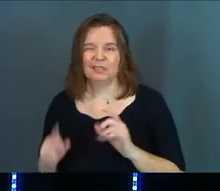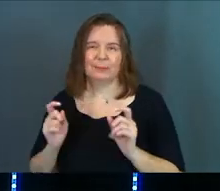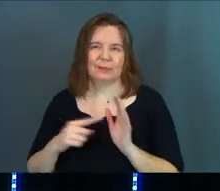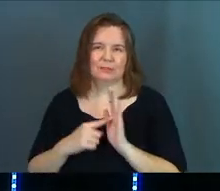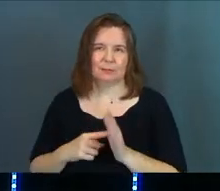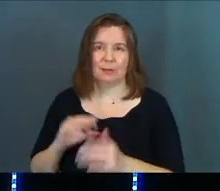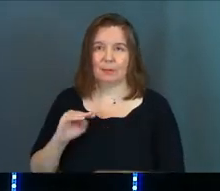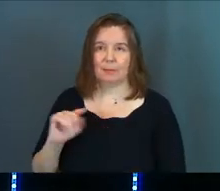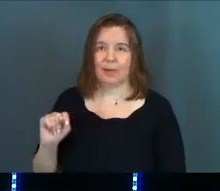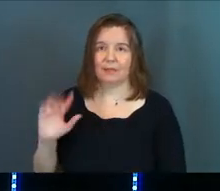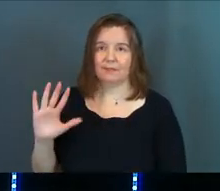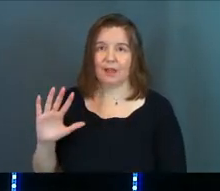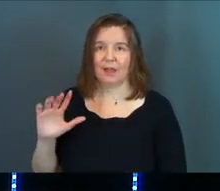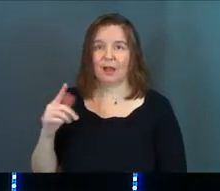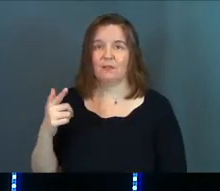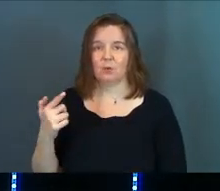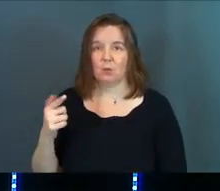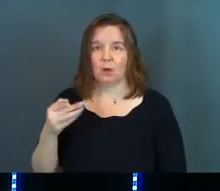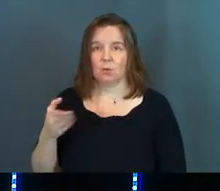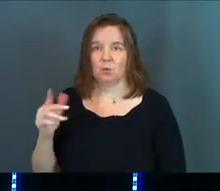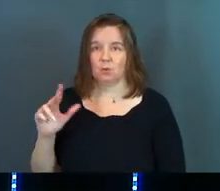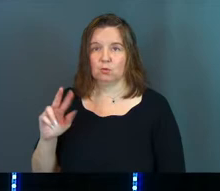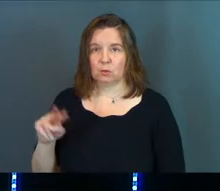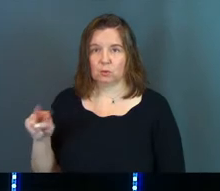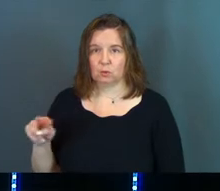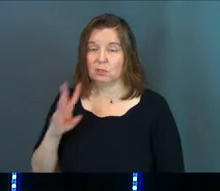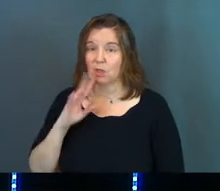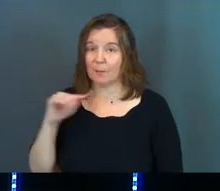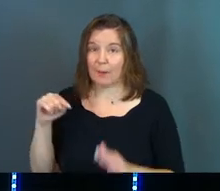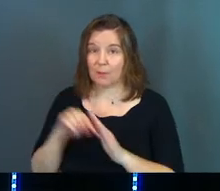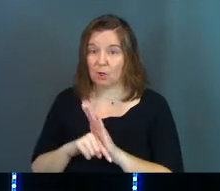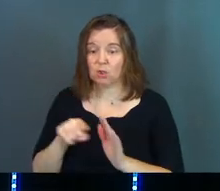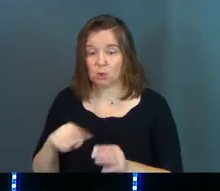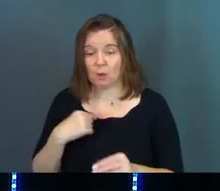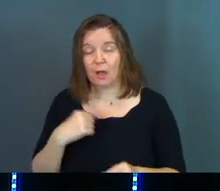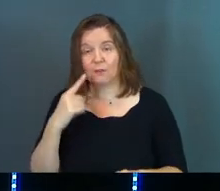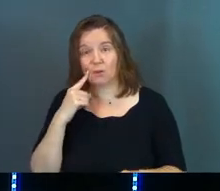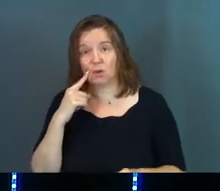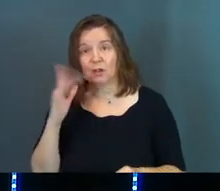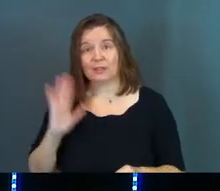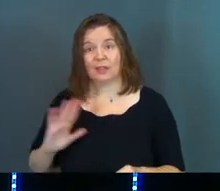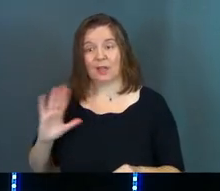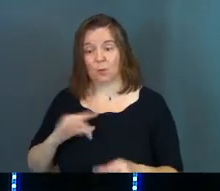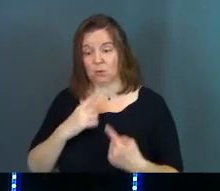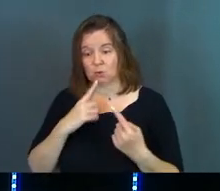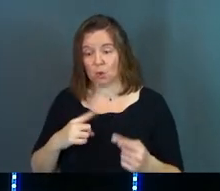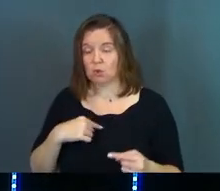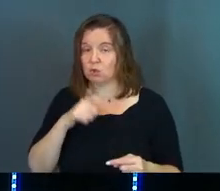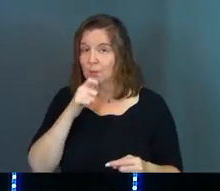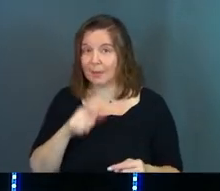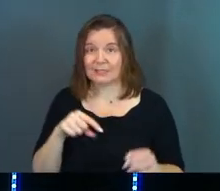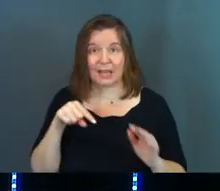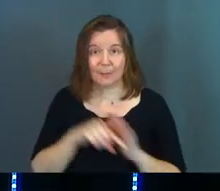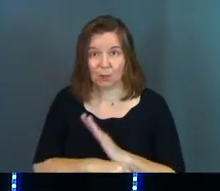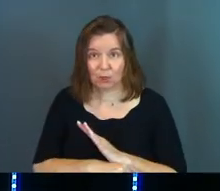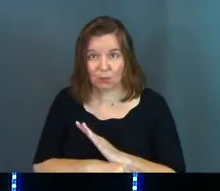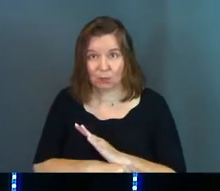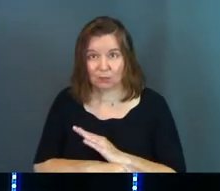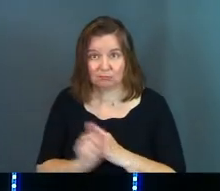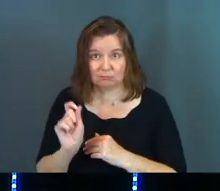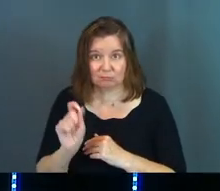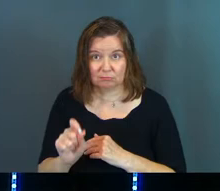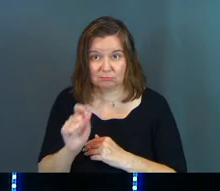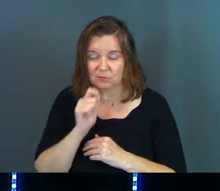examples real quick. Matthew 5, 21 through 22, Jesus is talking about murder. He says, you have heard that our ancestors were told, you must not murder.